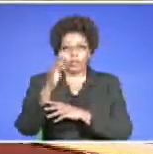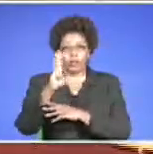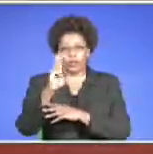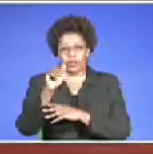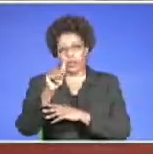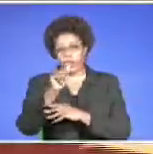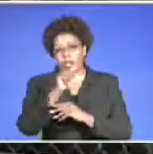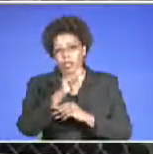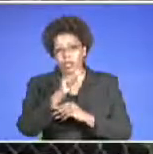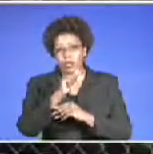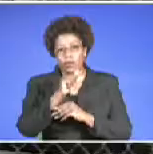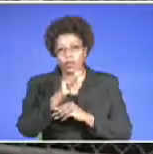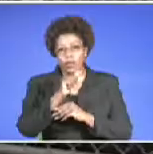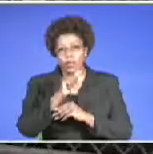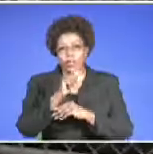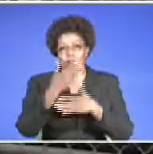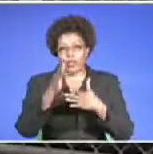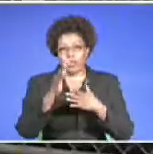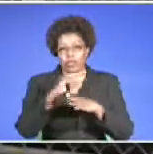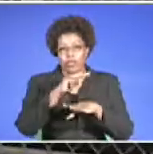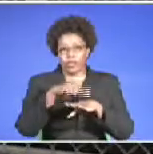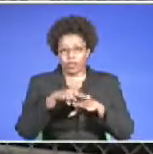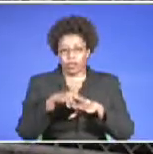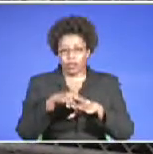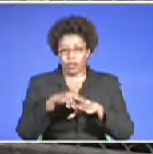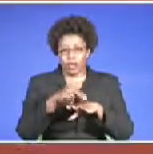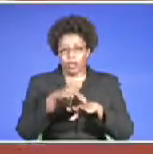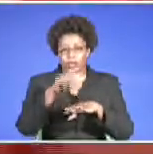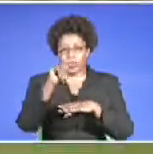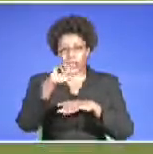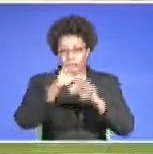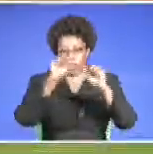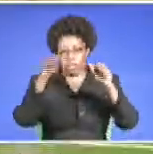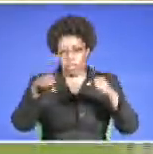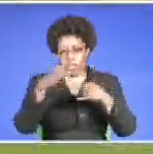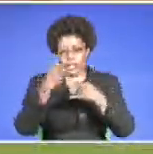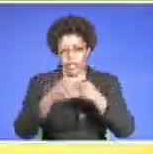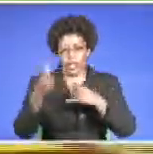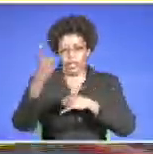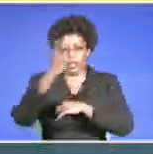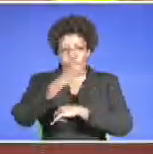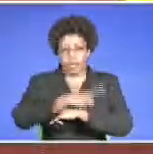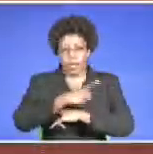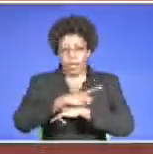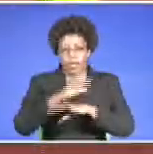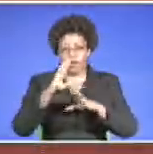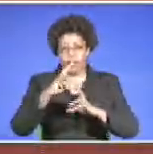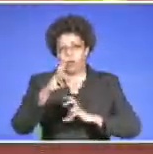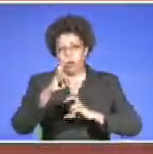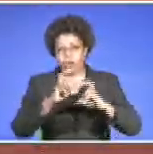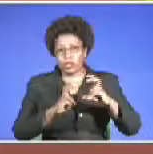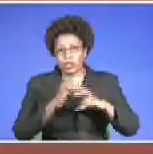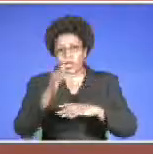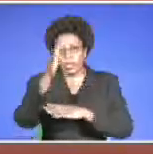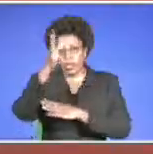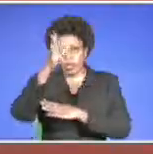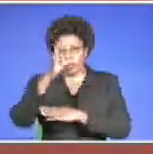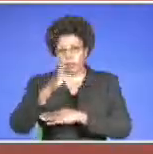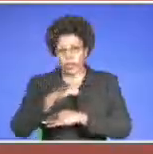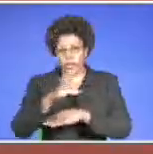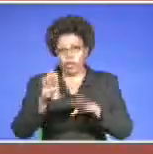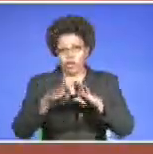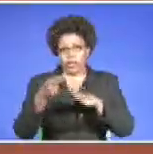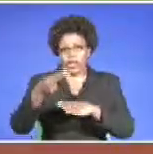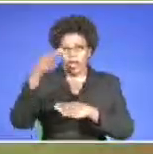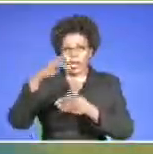up their two-day senior nationals yesterday at the Thomas A. Robinson Stadium, and the final day ended with some thrilling competition. Over in the men's open high jump,